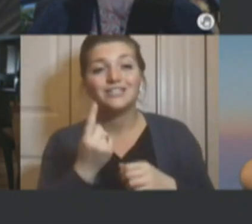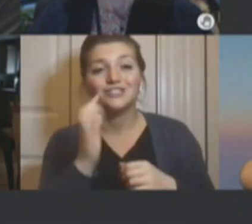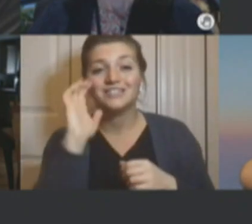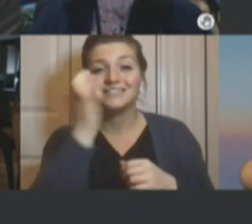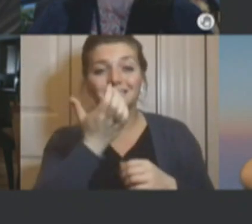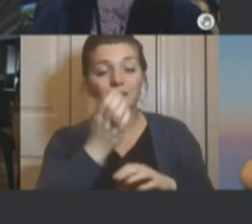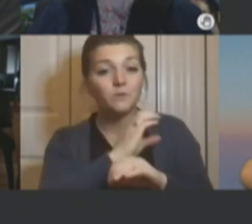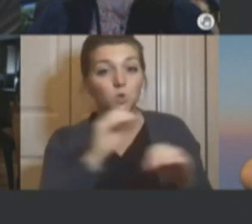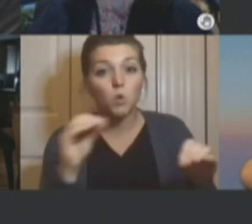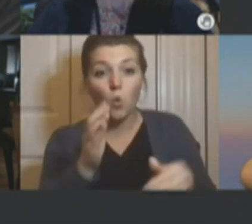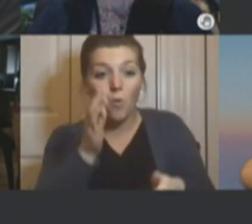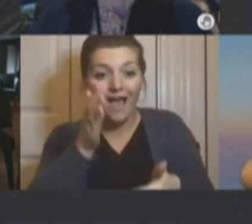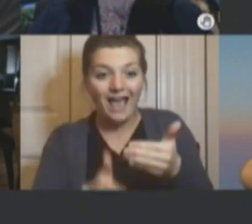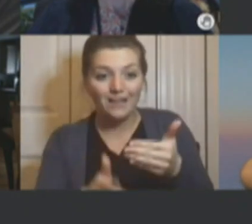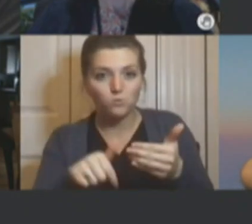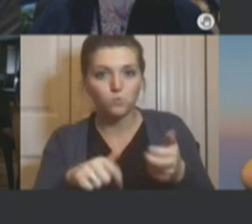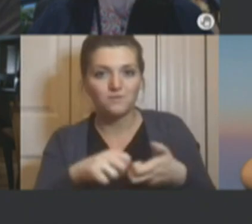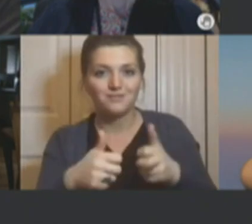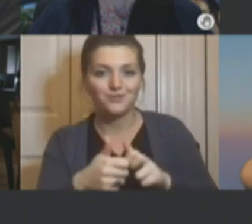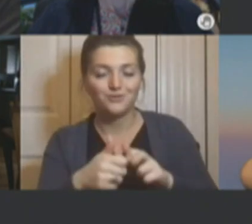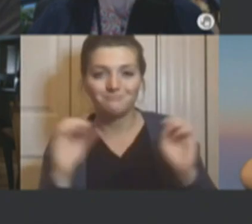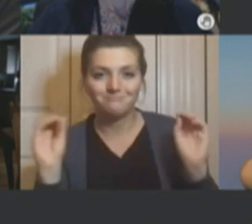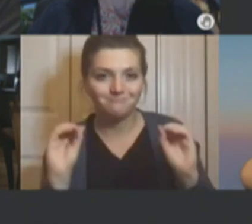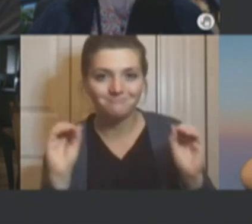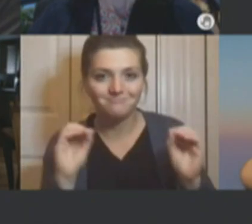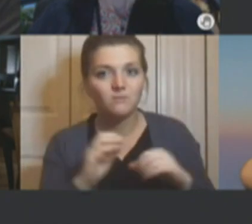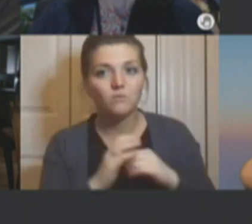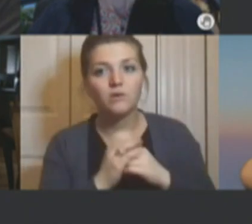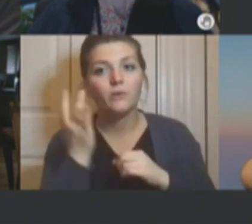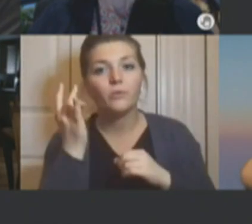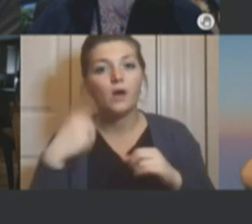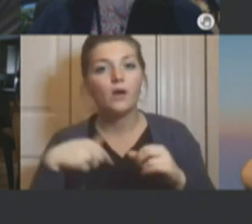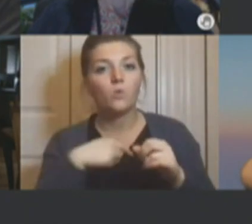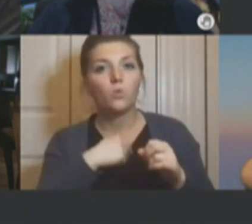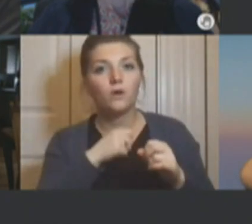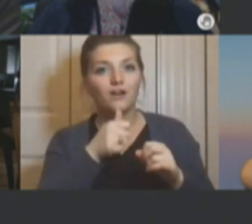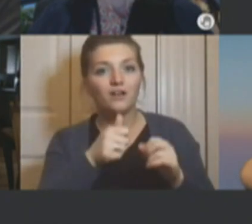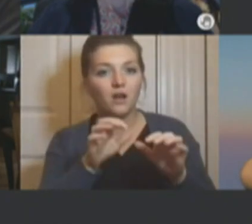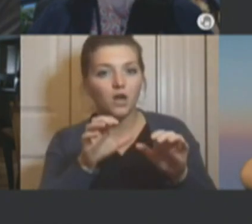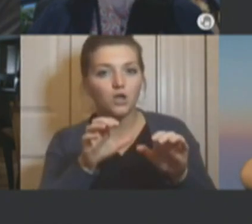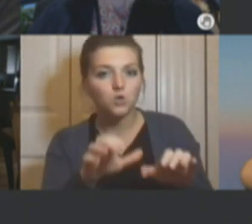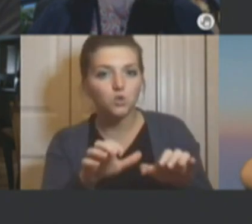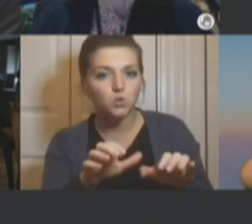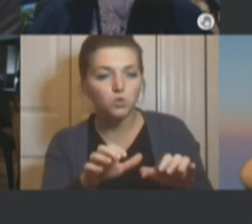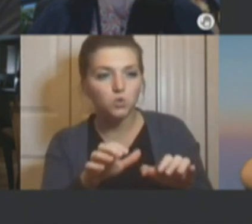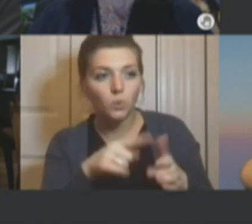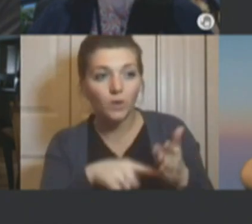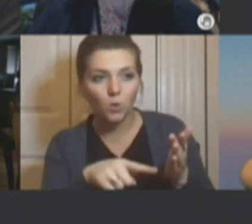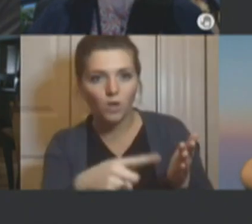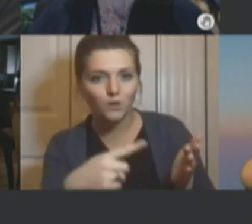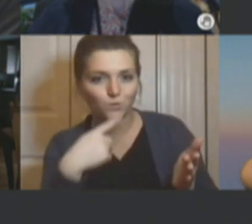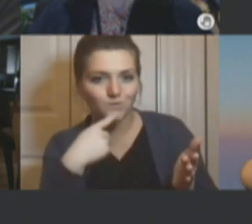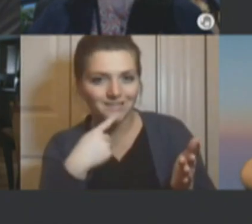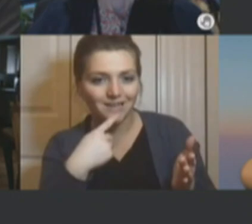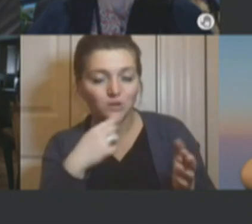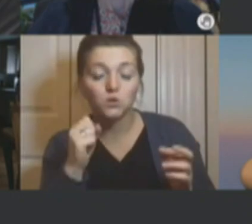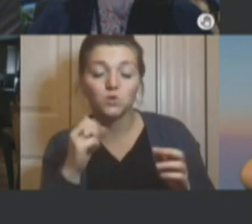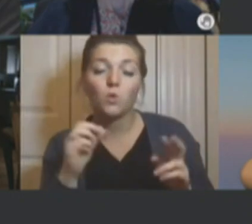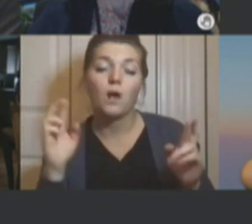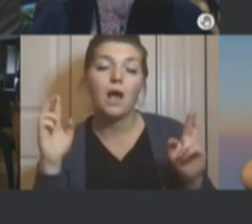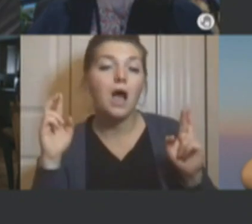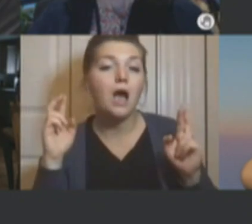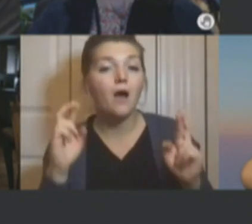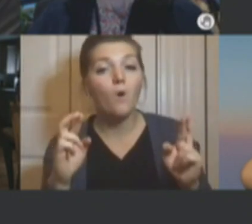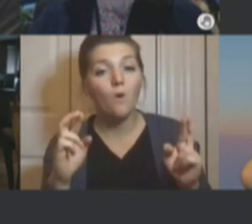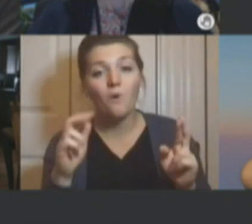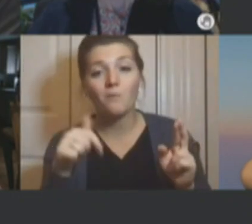to the issue because we're not doing what you're proposing to do. So I hope that this program